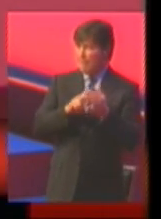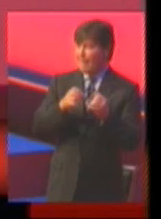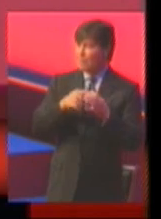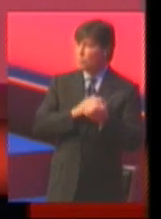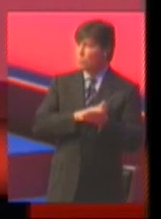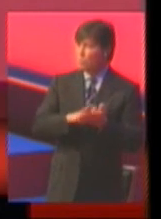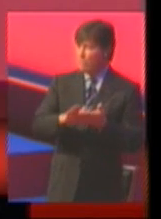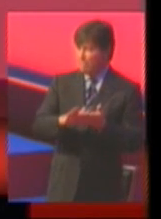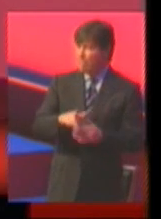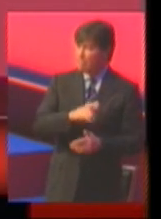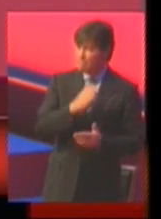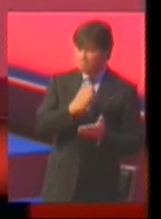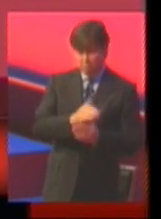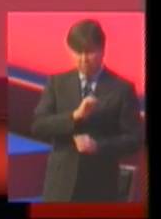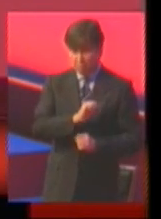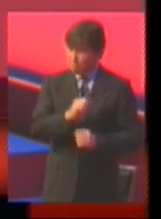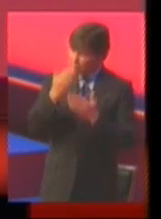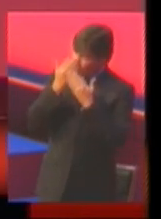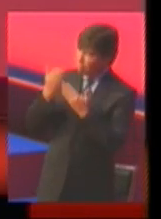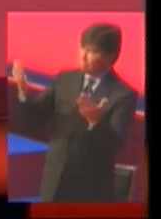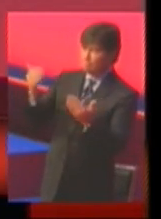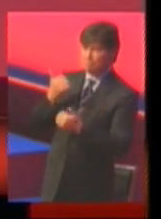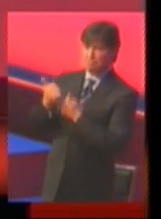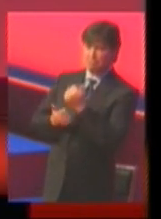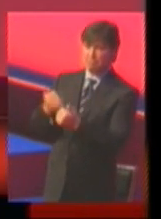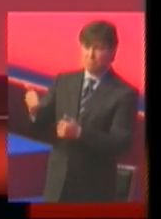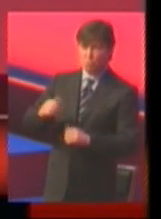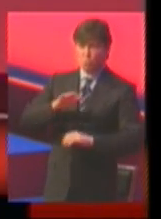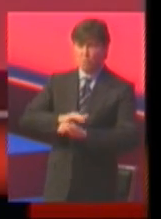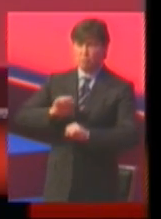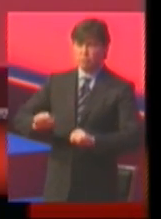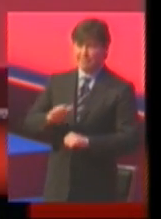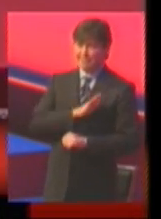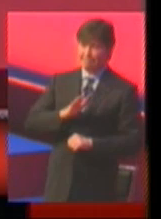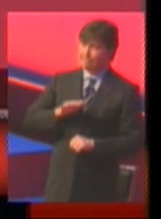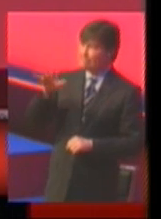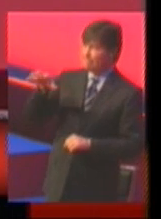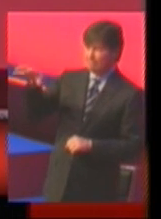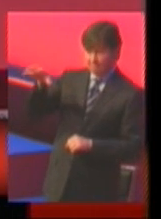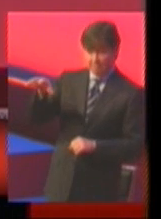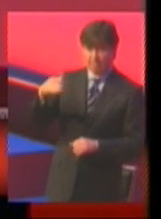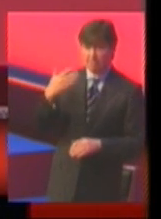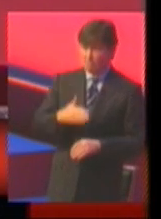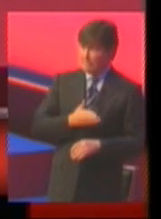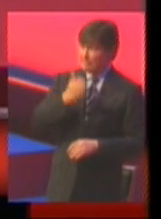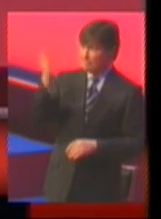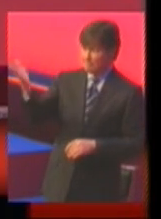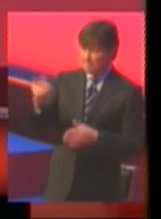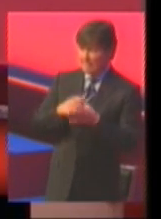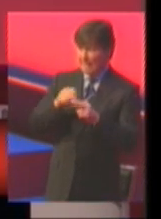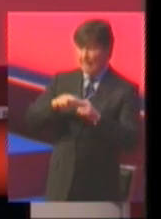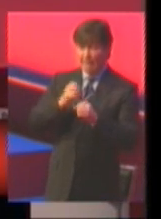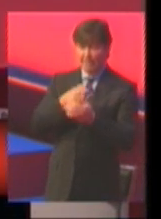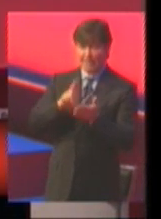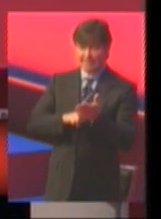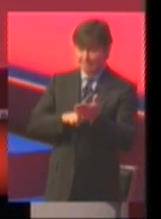paying tribute to our British Armed Forces. I have travelled to Afghanistan as recently as this summer, and I